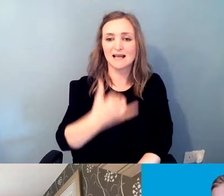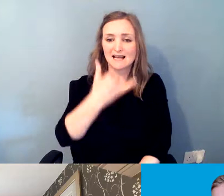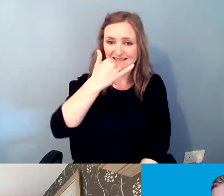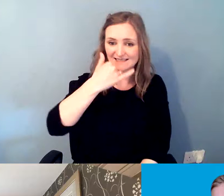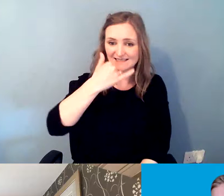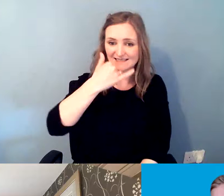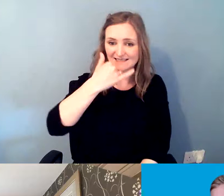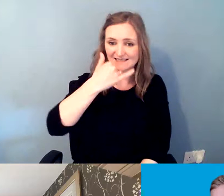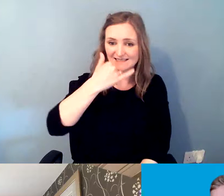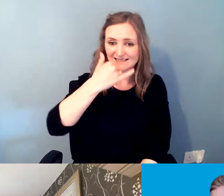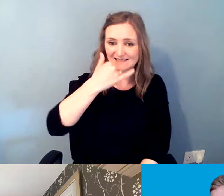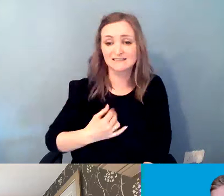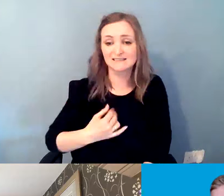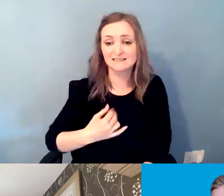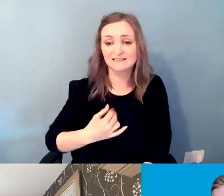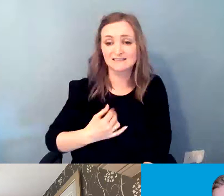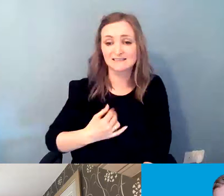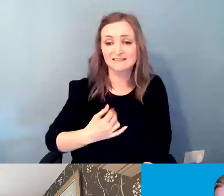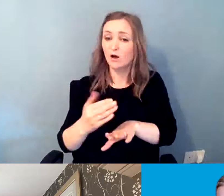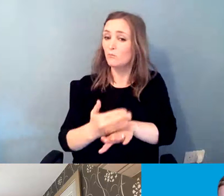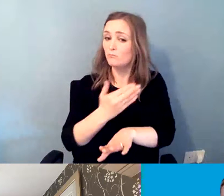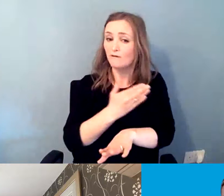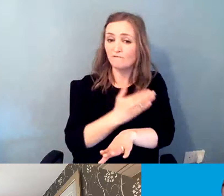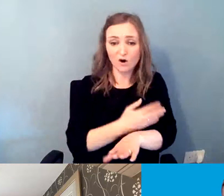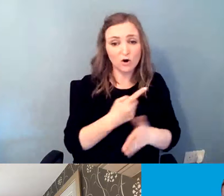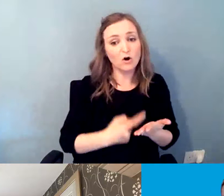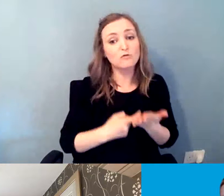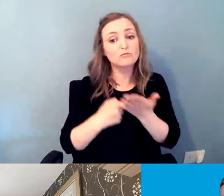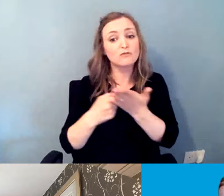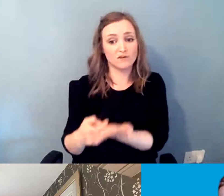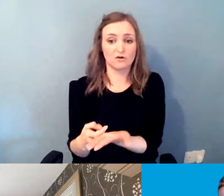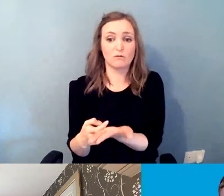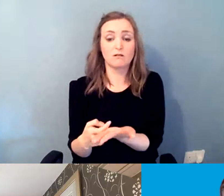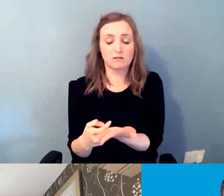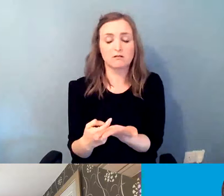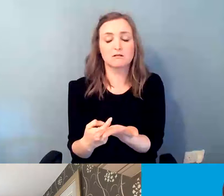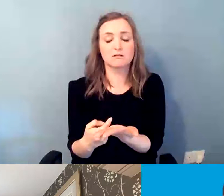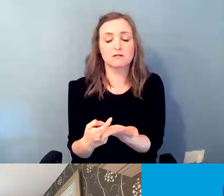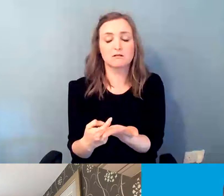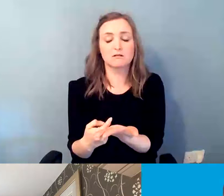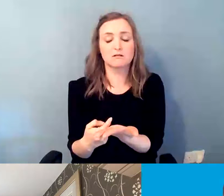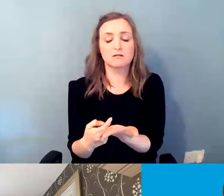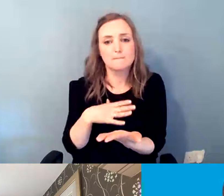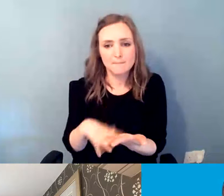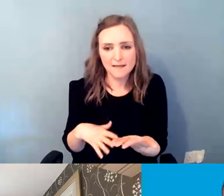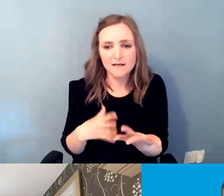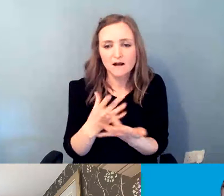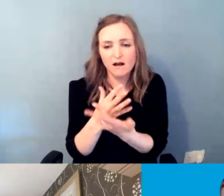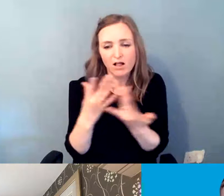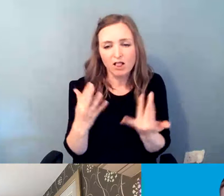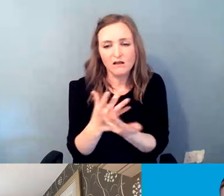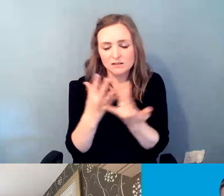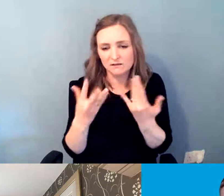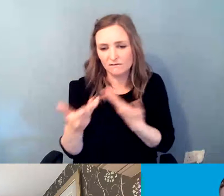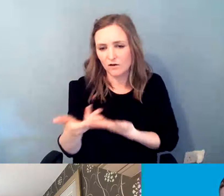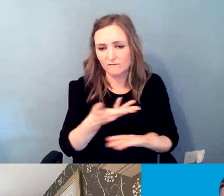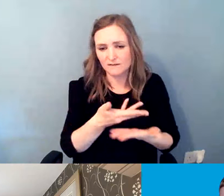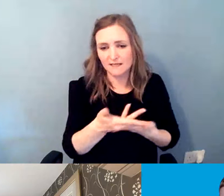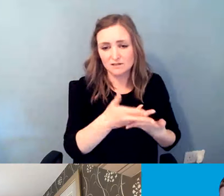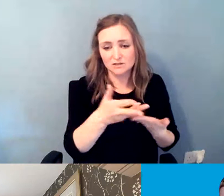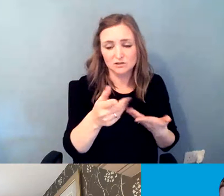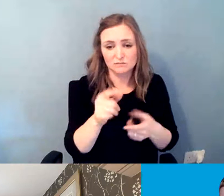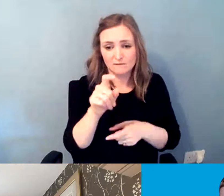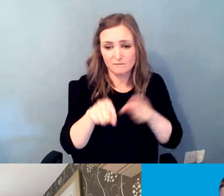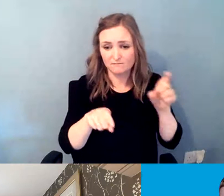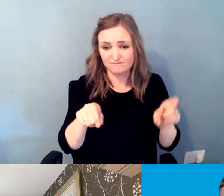it prior to any referral. And after lots of conversations with people far more knowledgeable than myself, we've come up with a panel